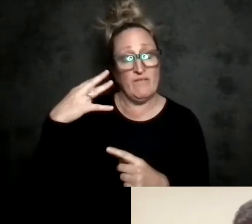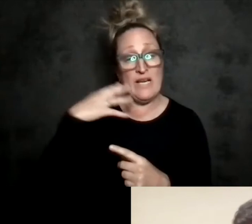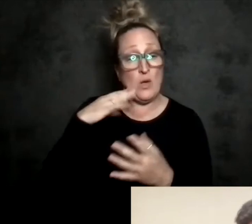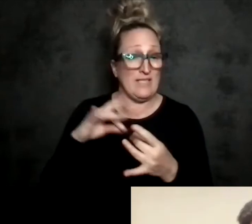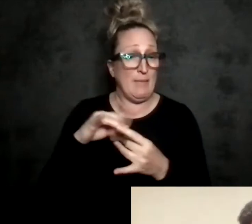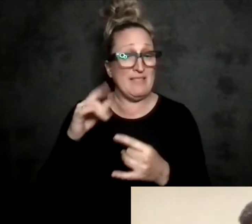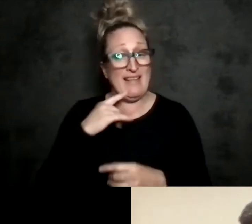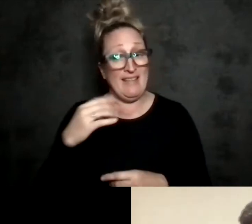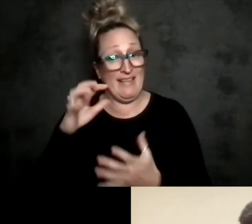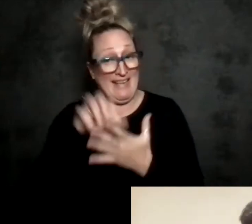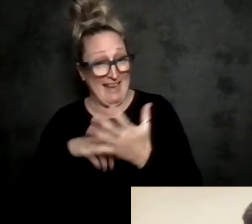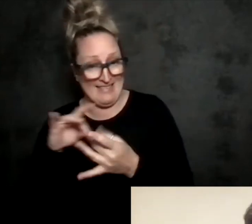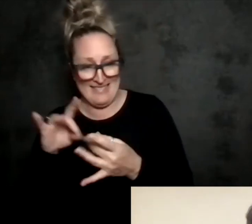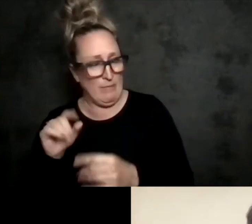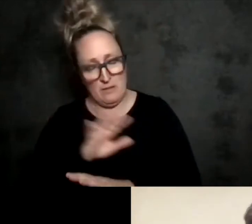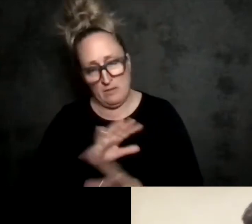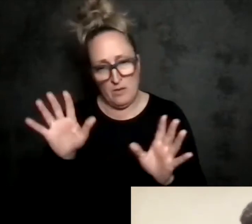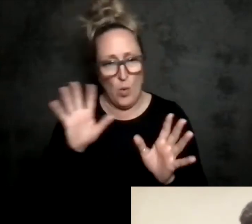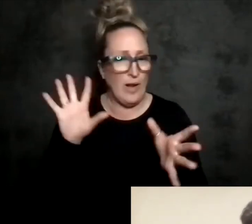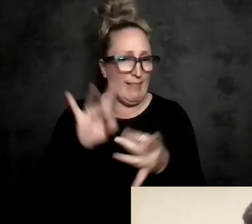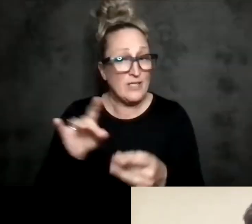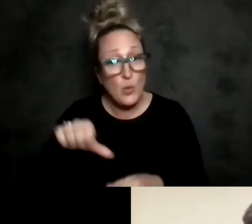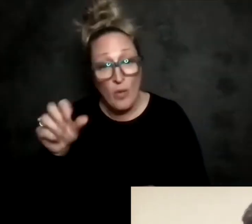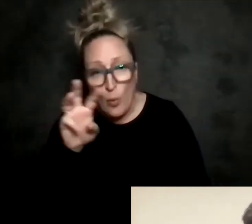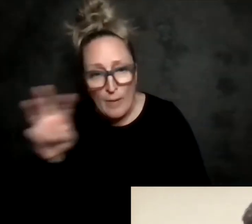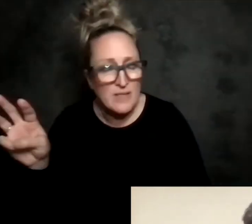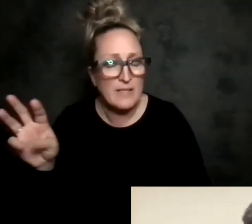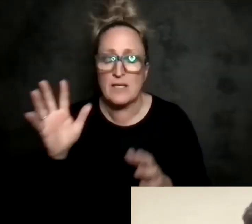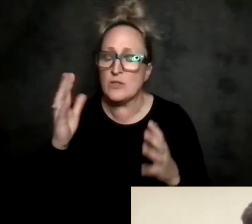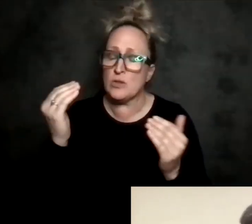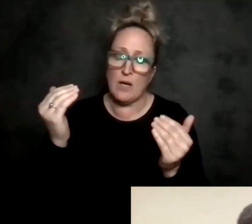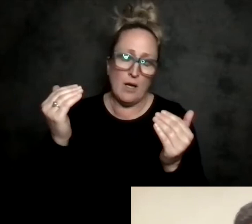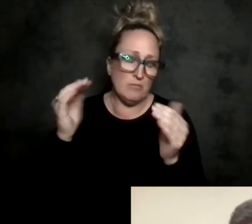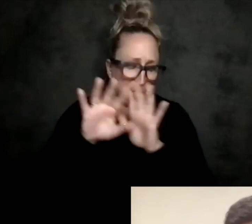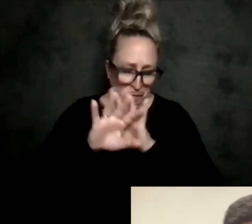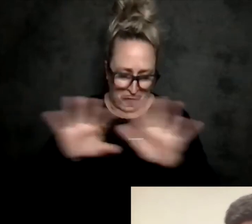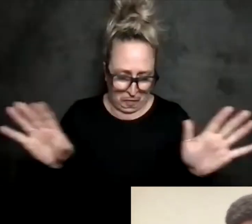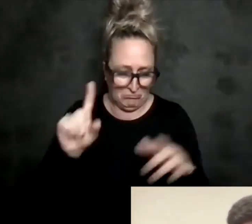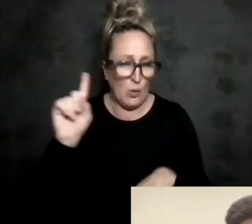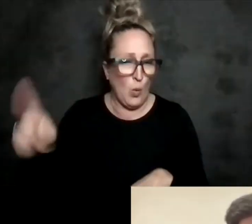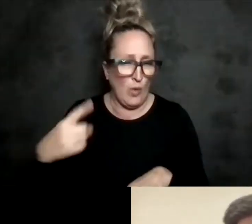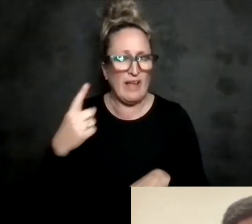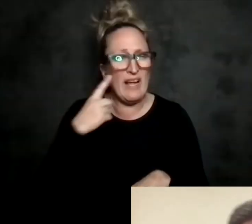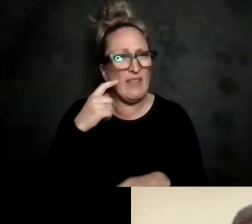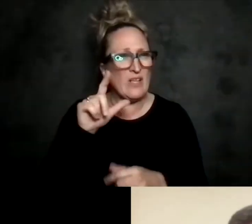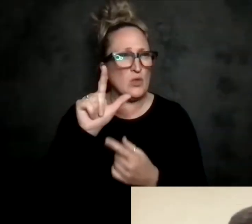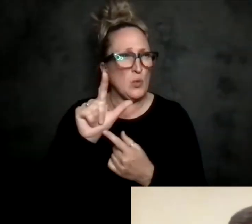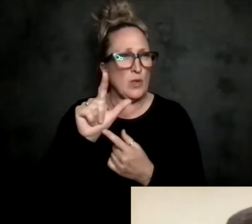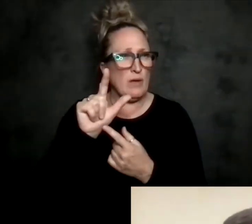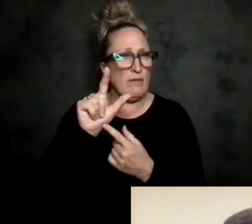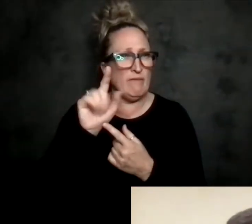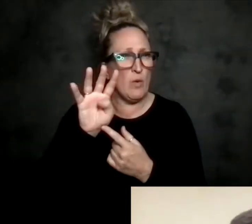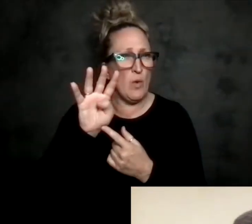candidate statement or links to other websites. It is just going to be, I believe, a 2,400